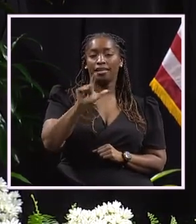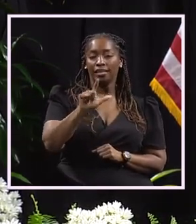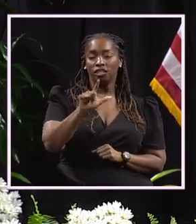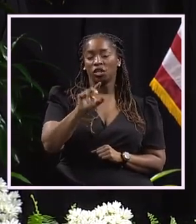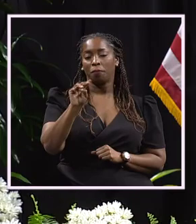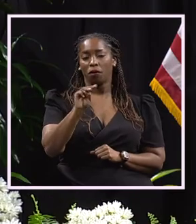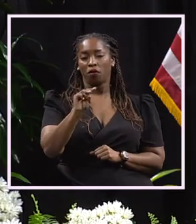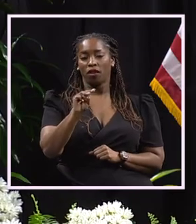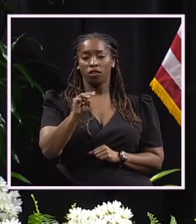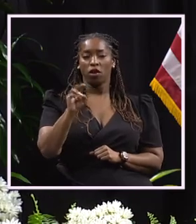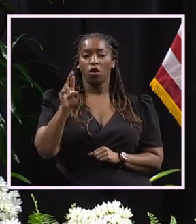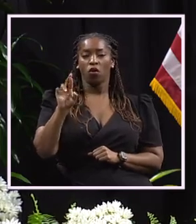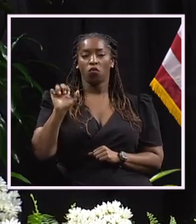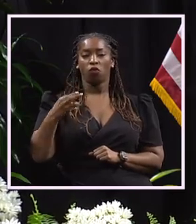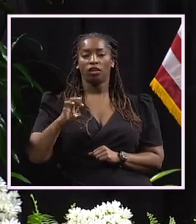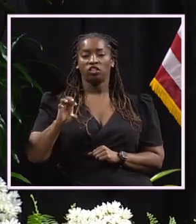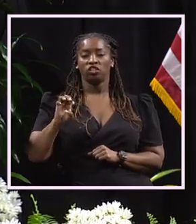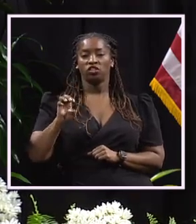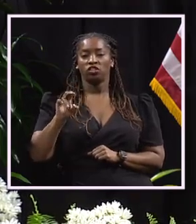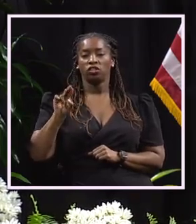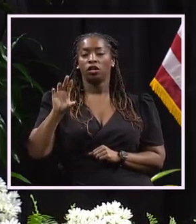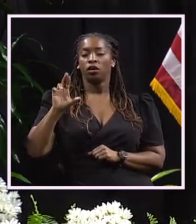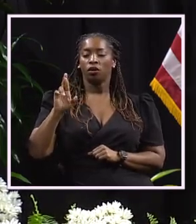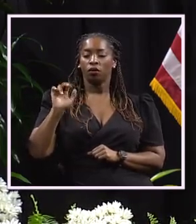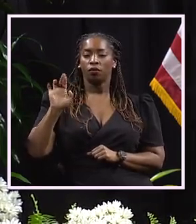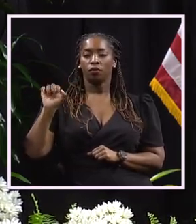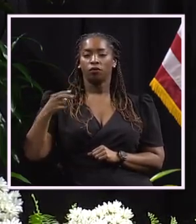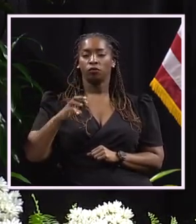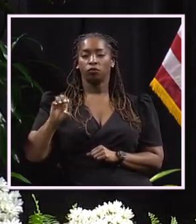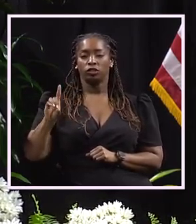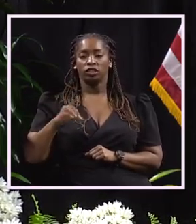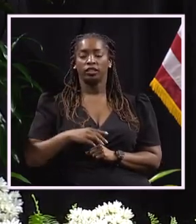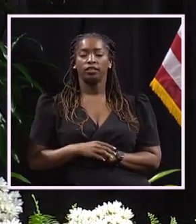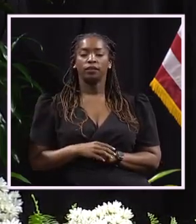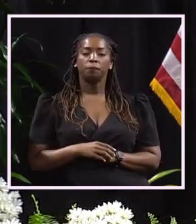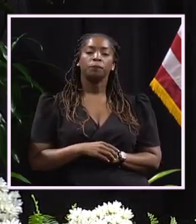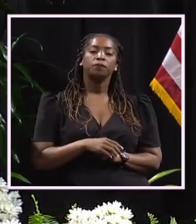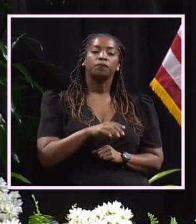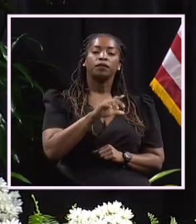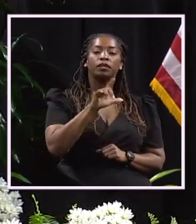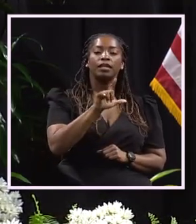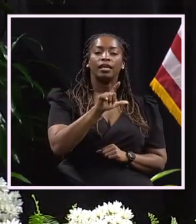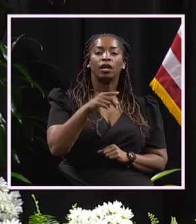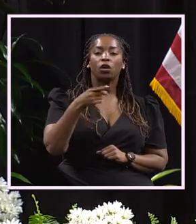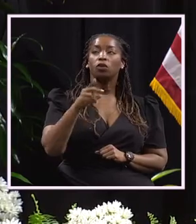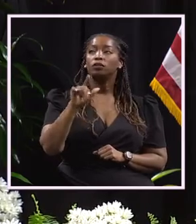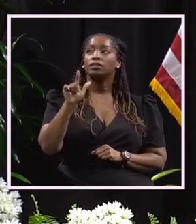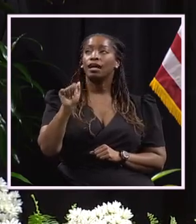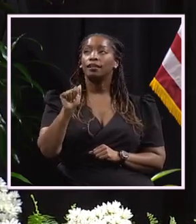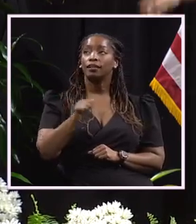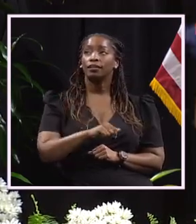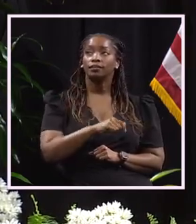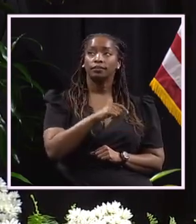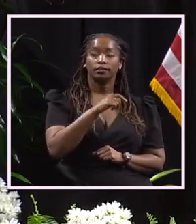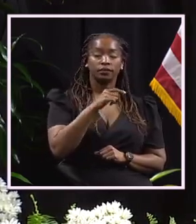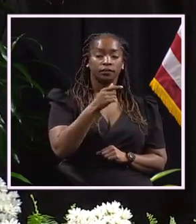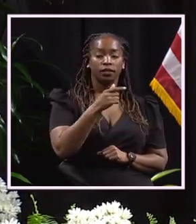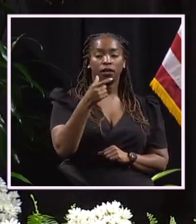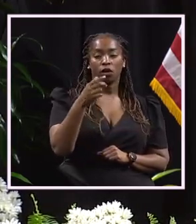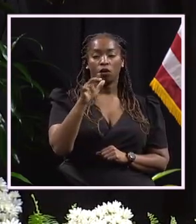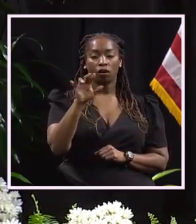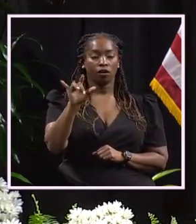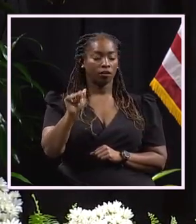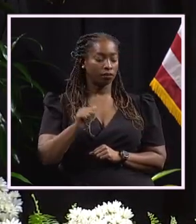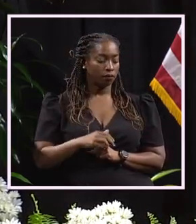Rashid. Melina Anid Gonzalez. Jonathan Carlos, magna cum laude. Madison